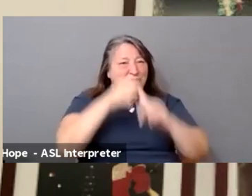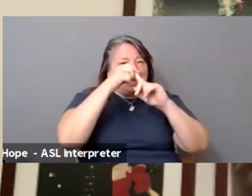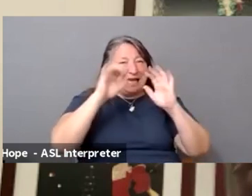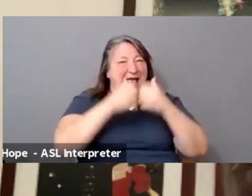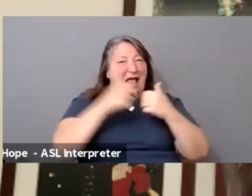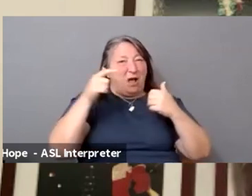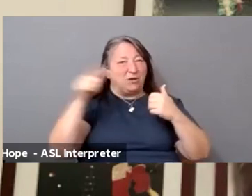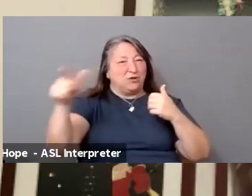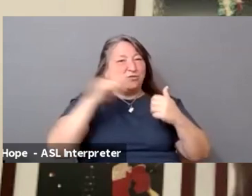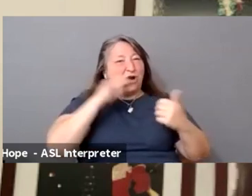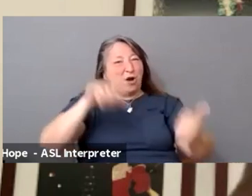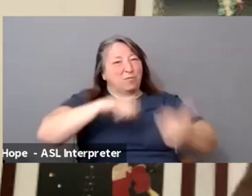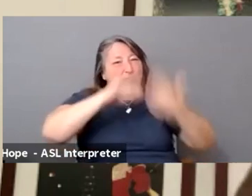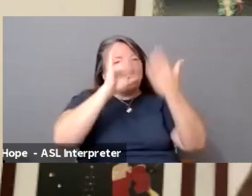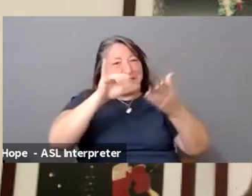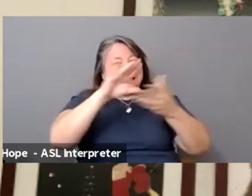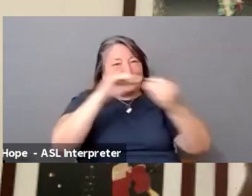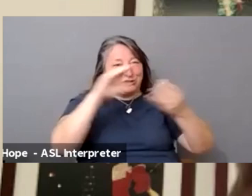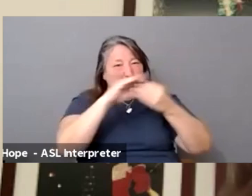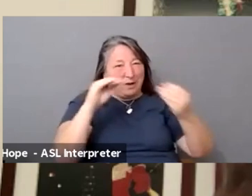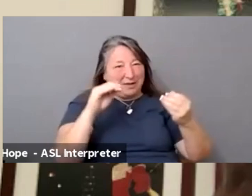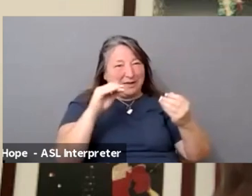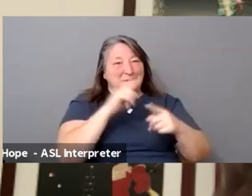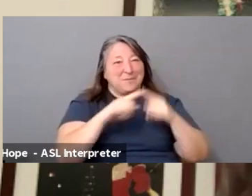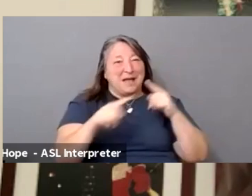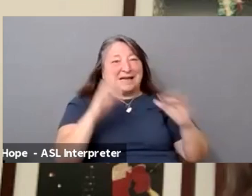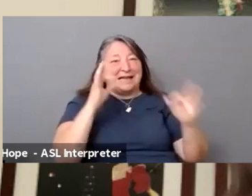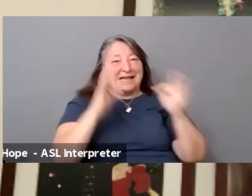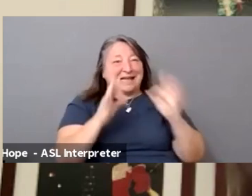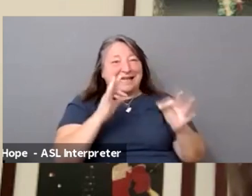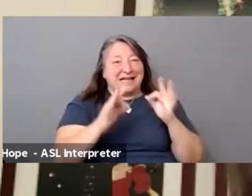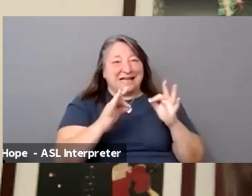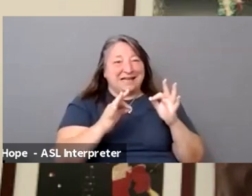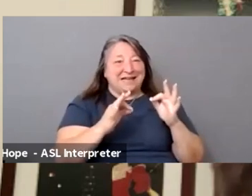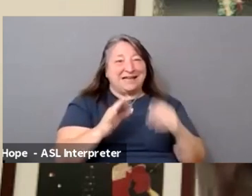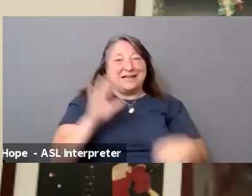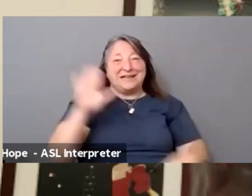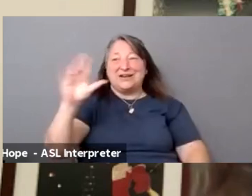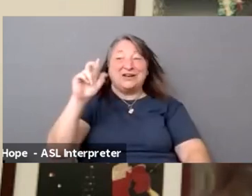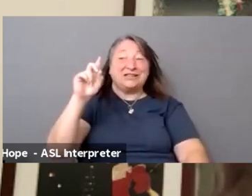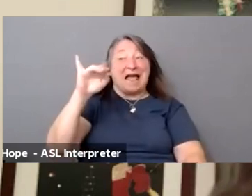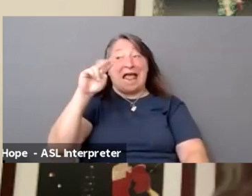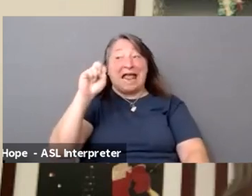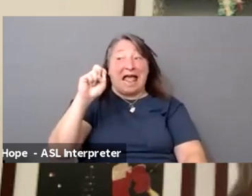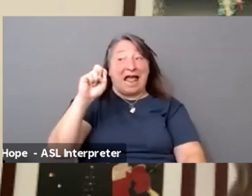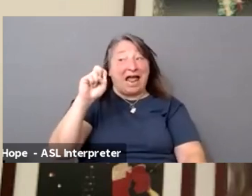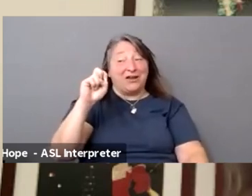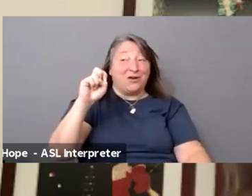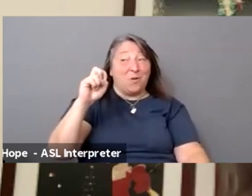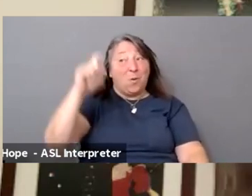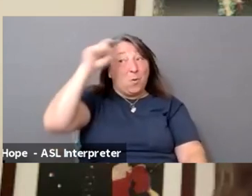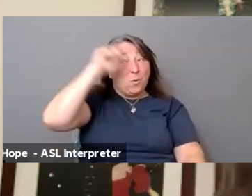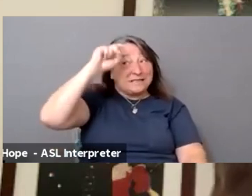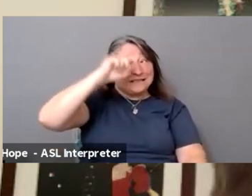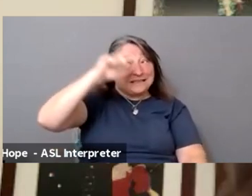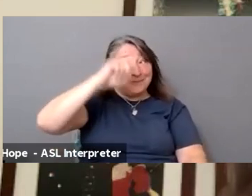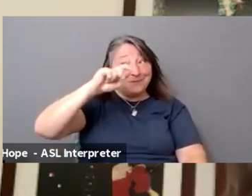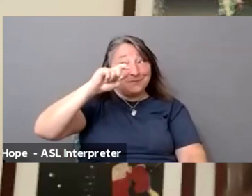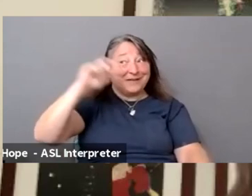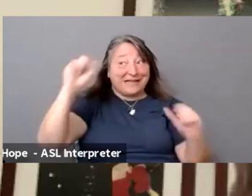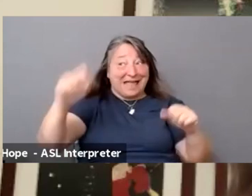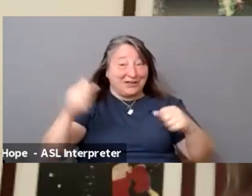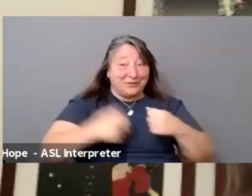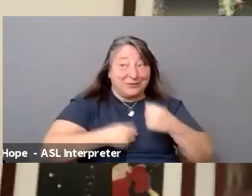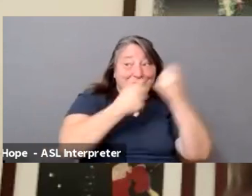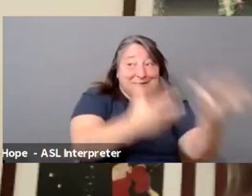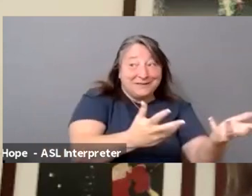But if you can impart your, you know, Diane goodness of wisdom to anyone, you know, what you've learned